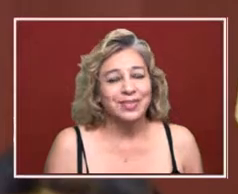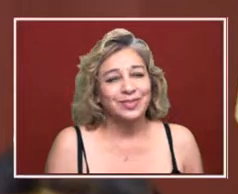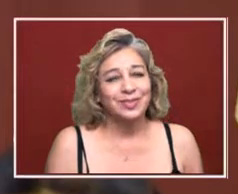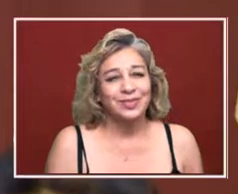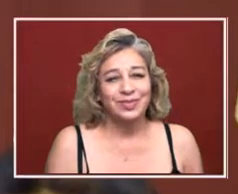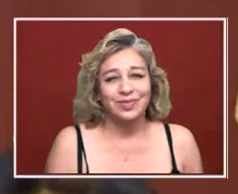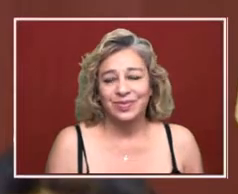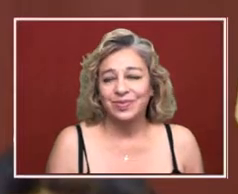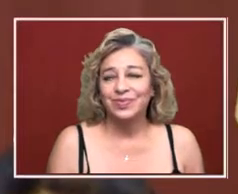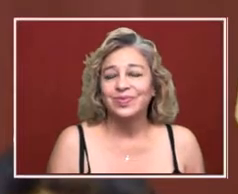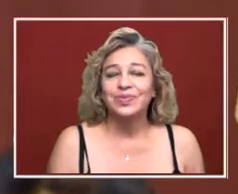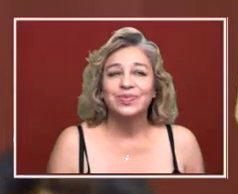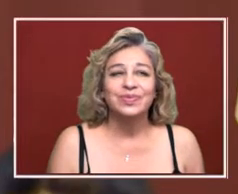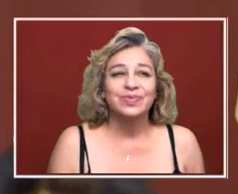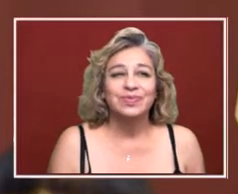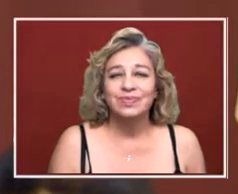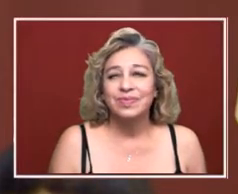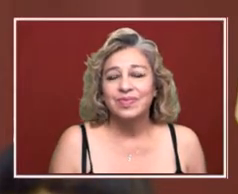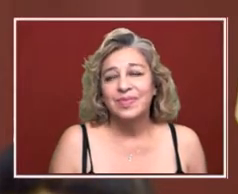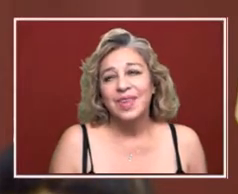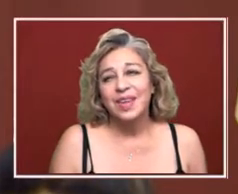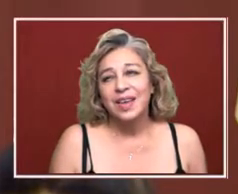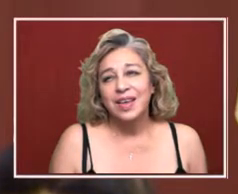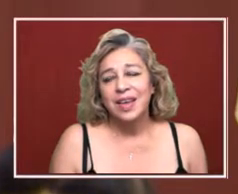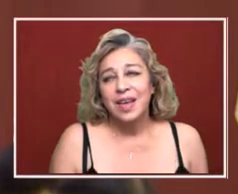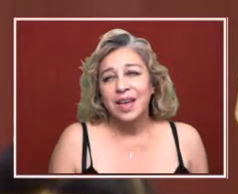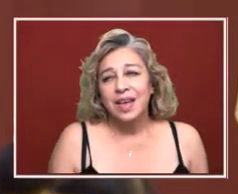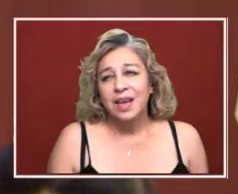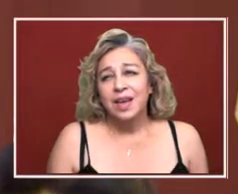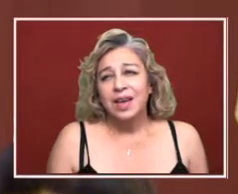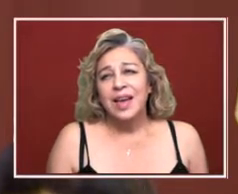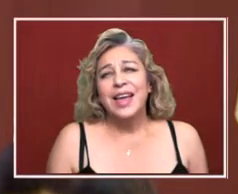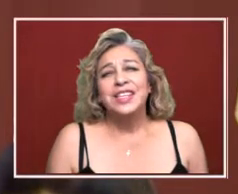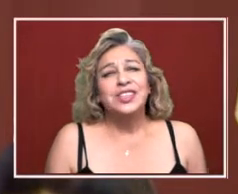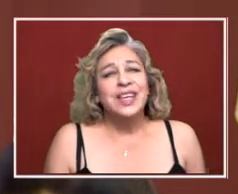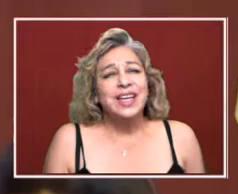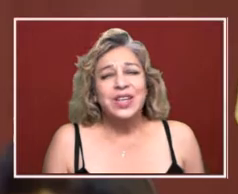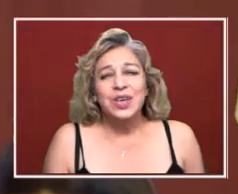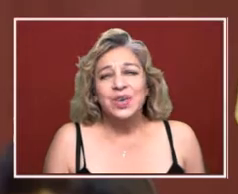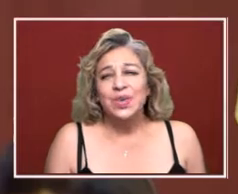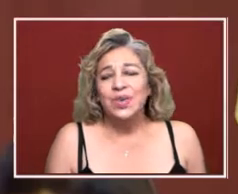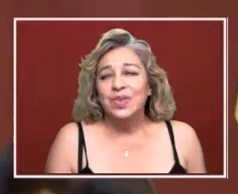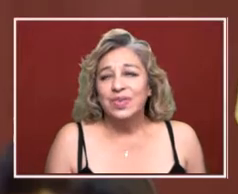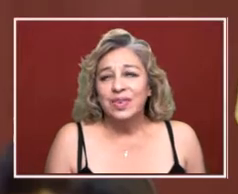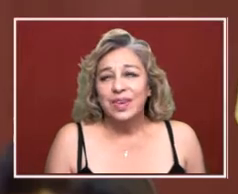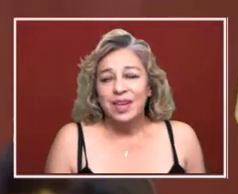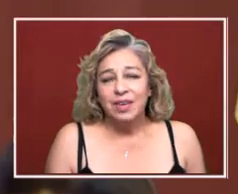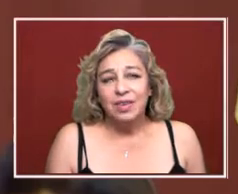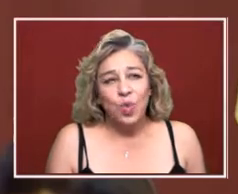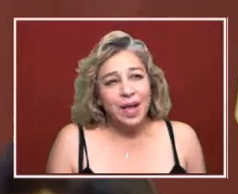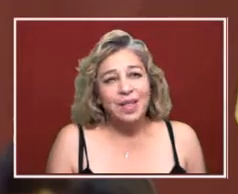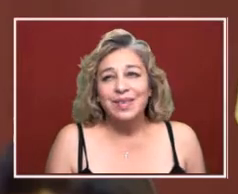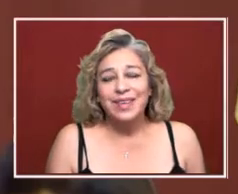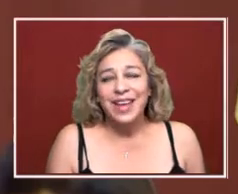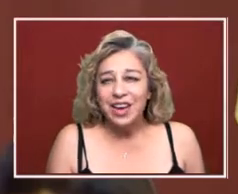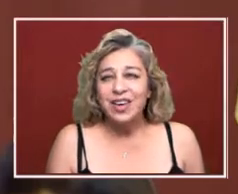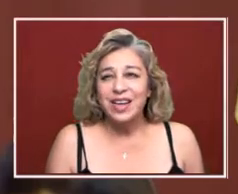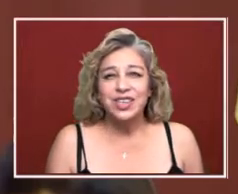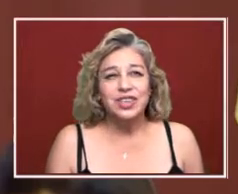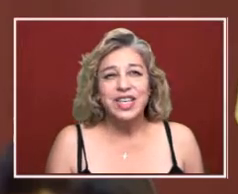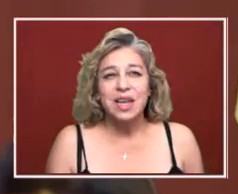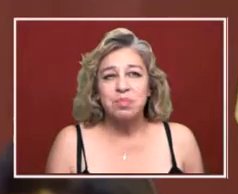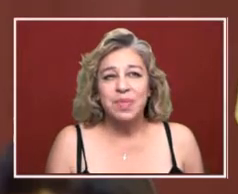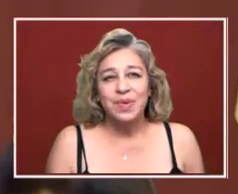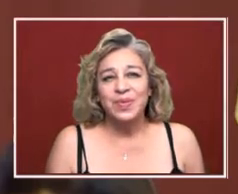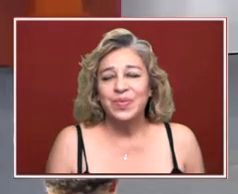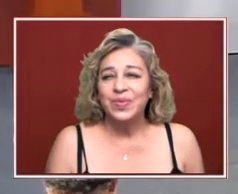Strong. Y decirle que bueno, pues aquí está su equipo. And to say to you, well, Here is